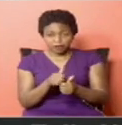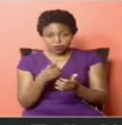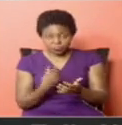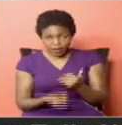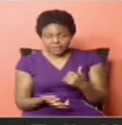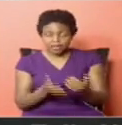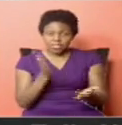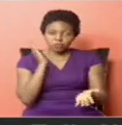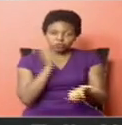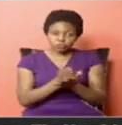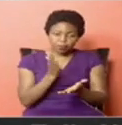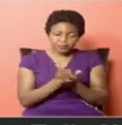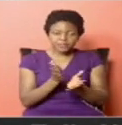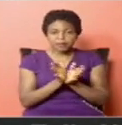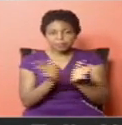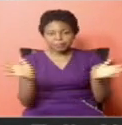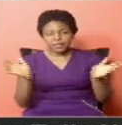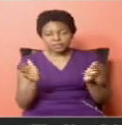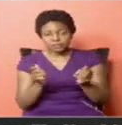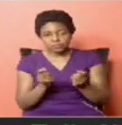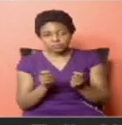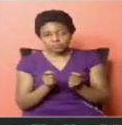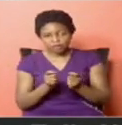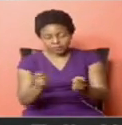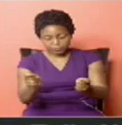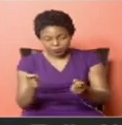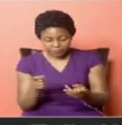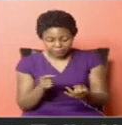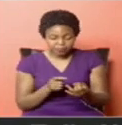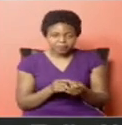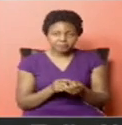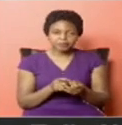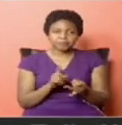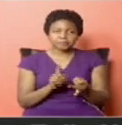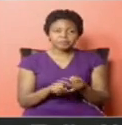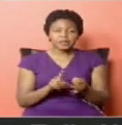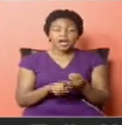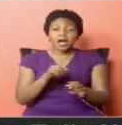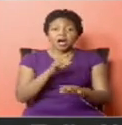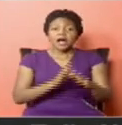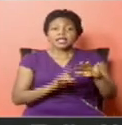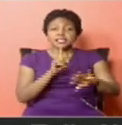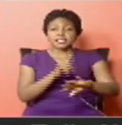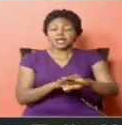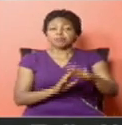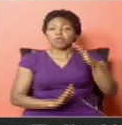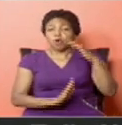of public transport, a mandatory curfew